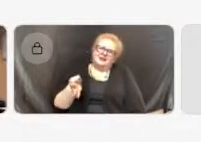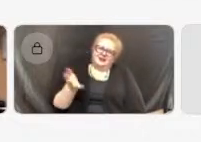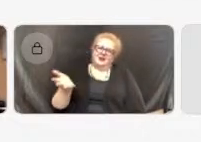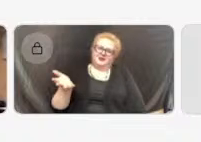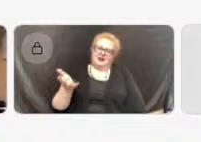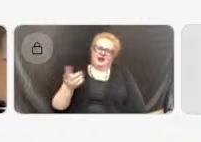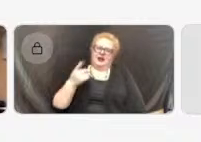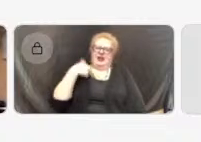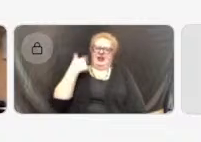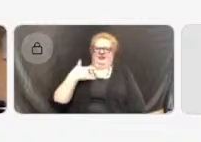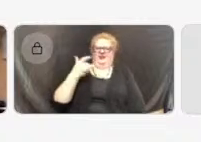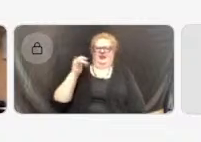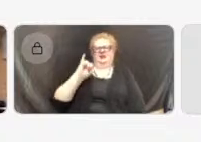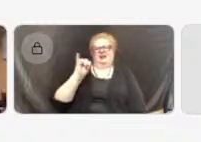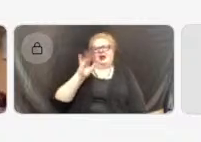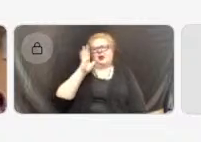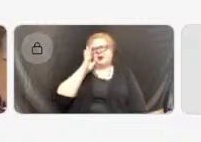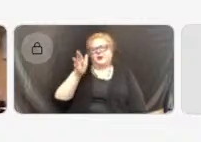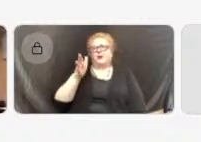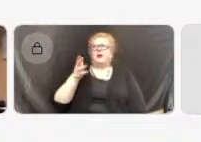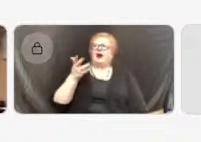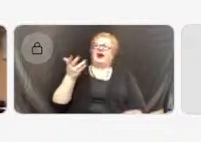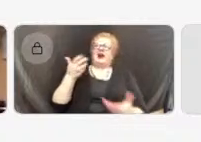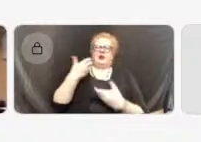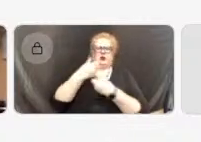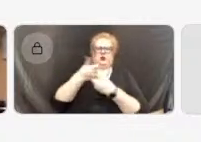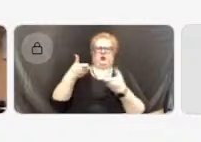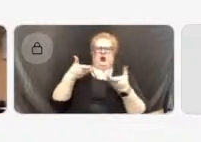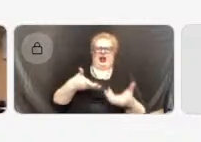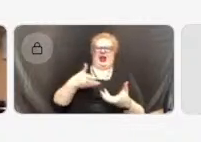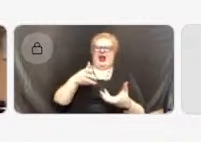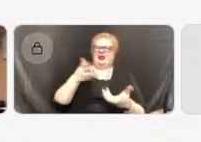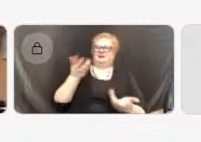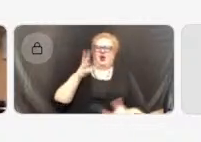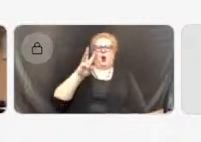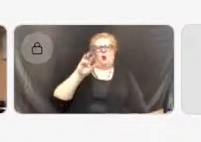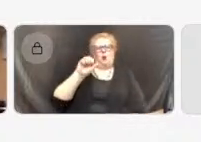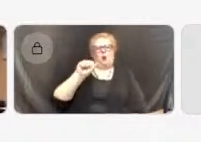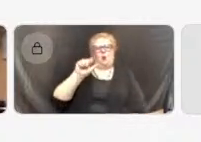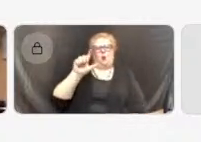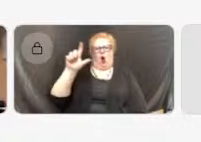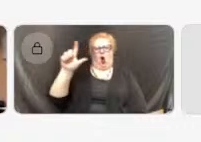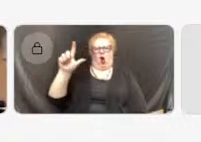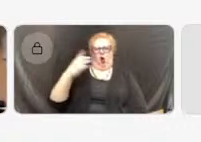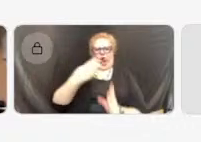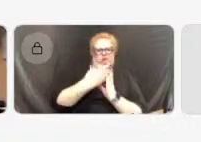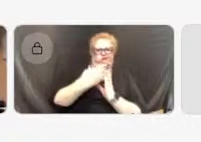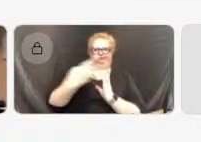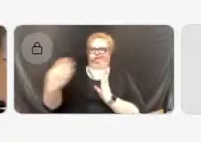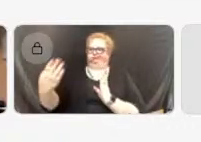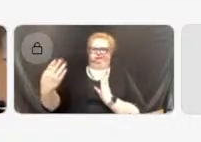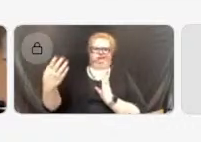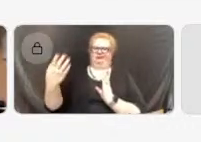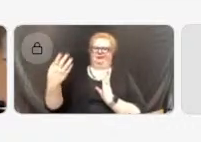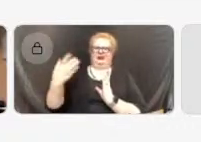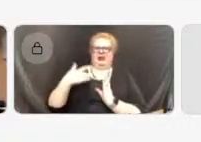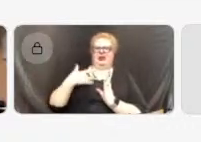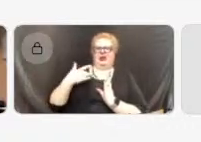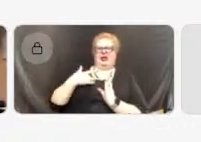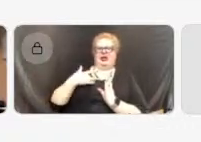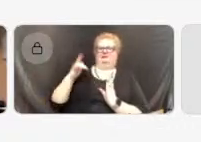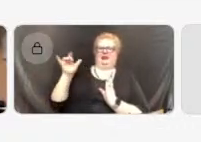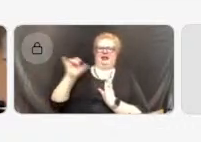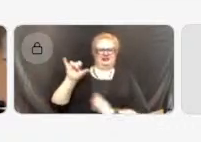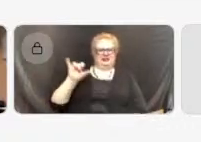to create a wall. And I guess one way of describing it is to say it feels as